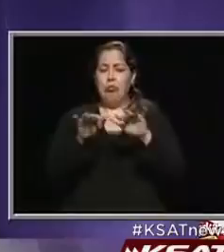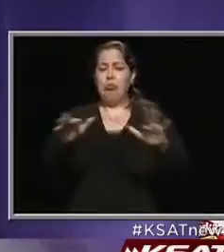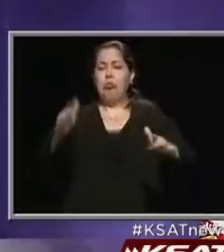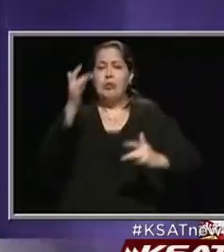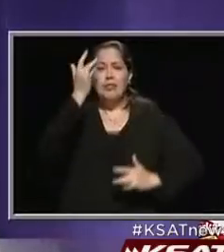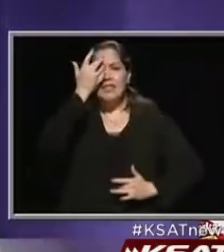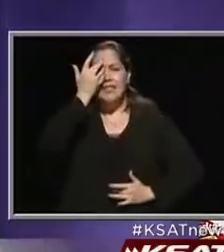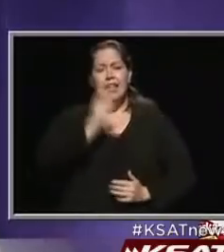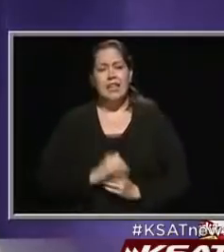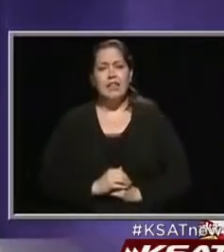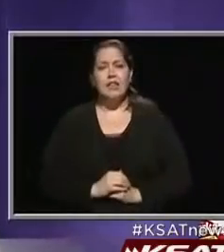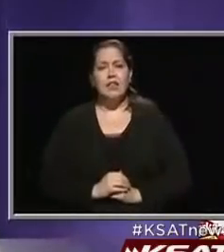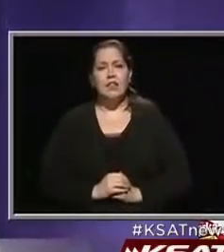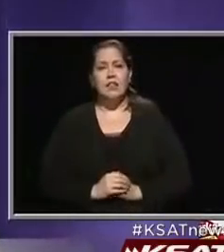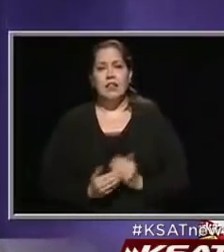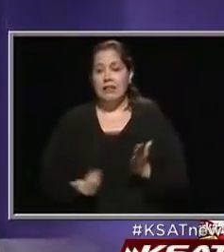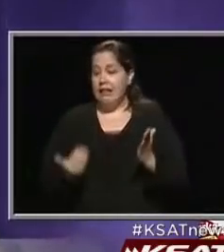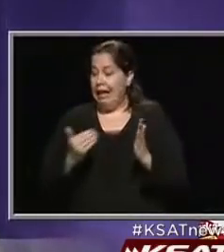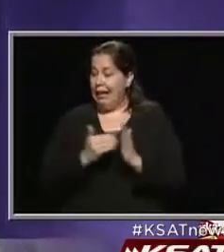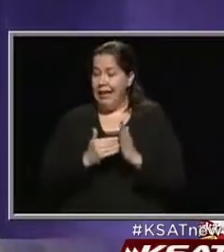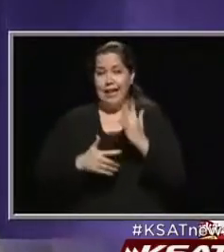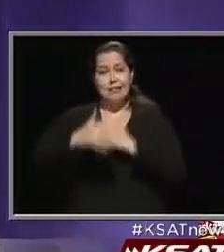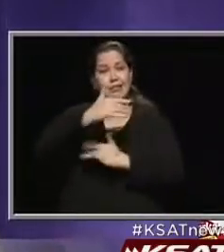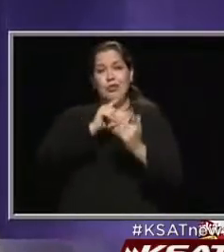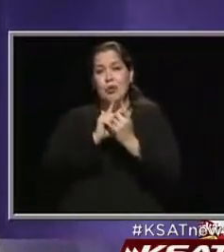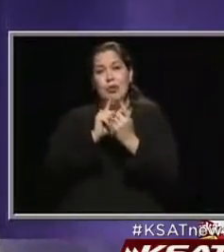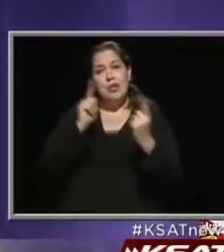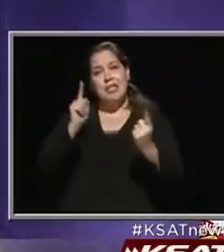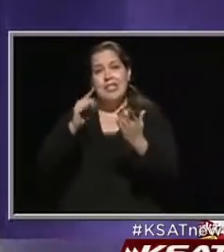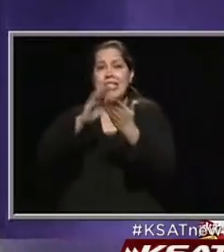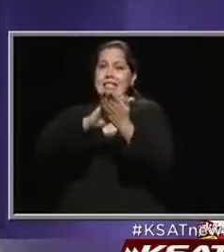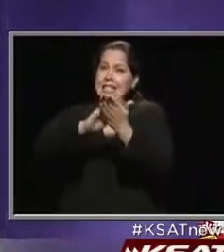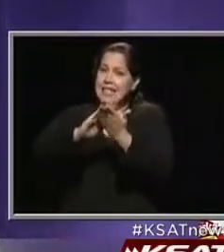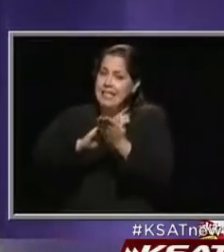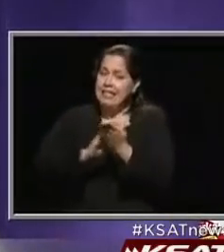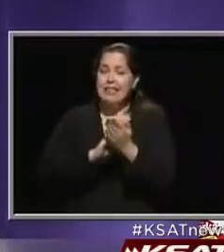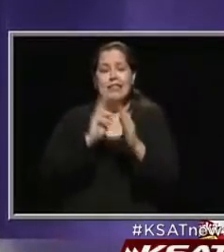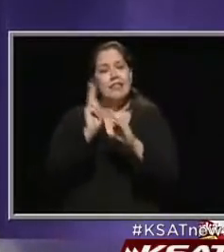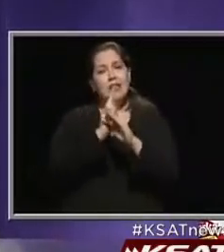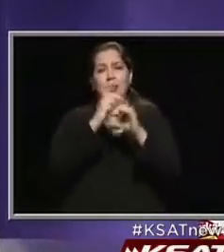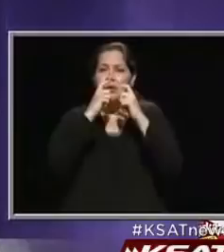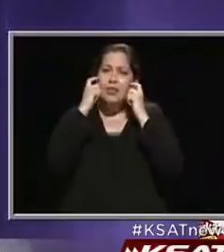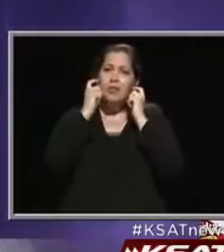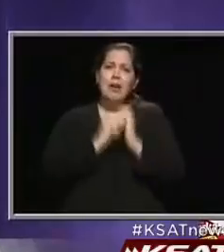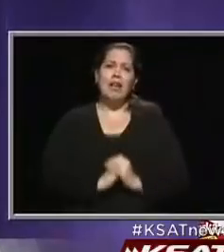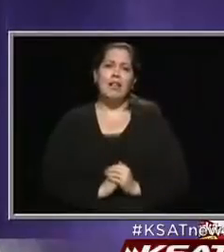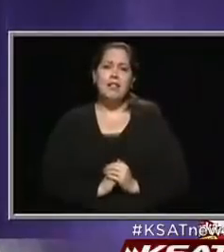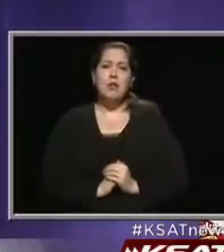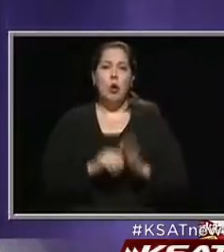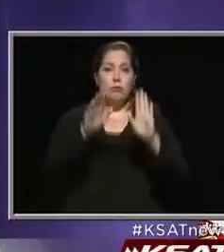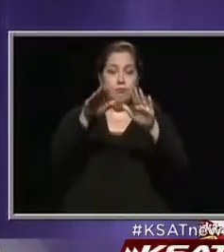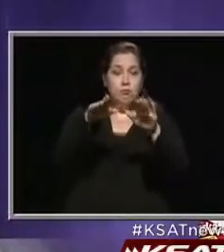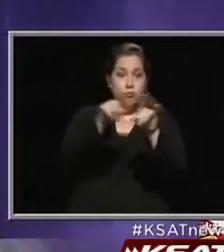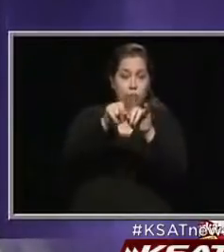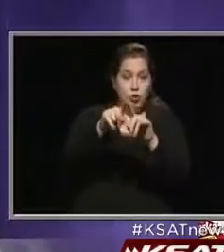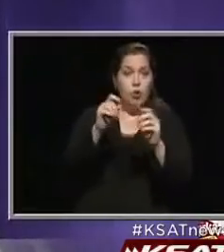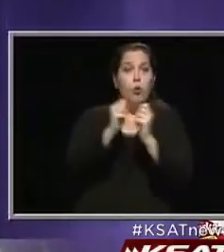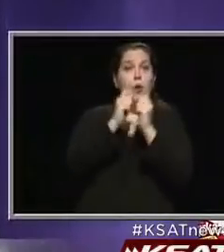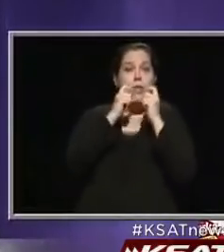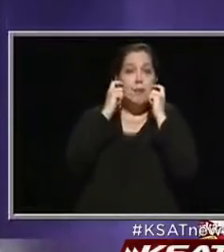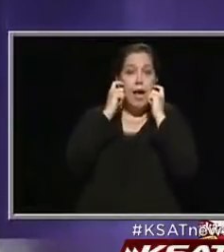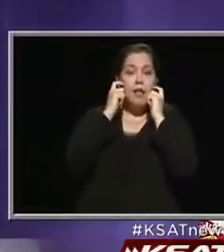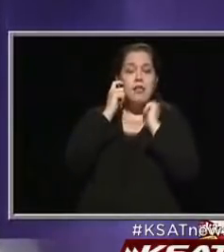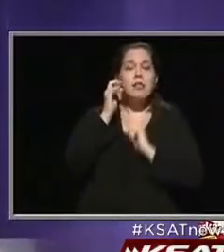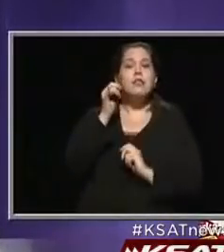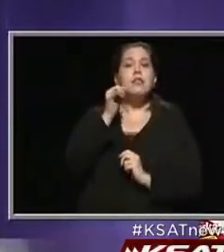And again, is social distancing, sanitation, and using the mask. And by the way, on the mask,